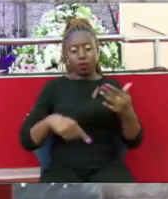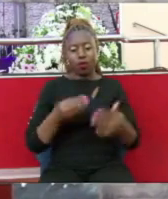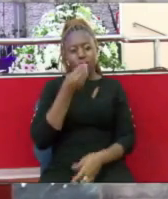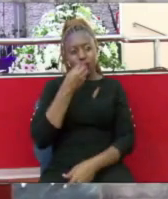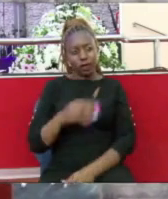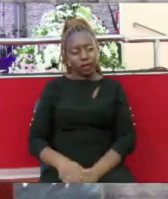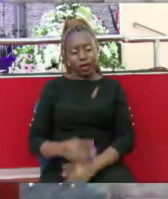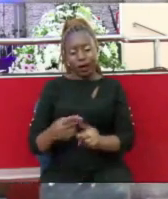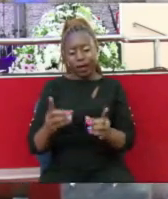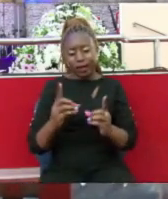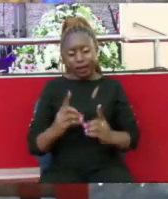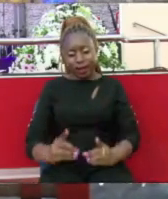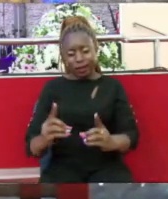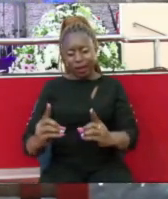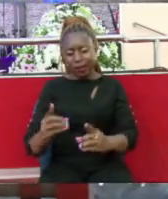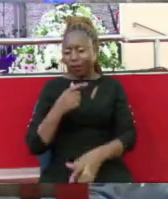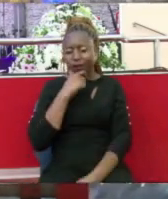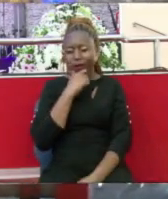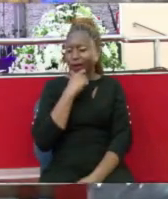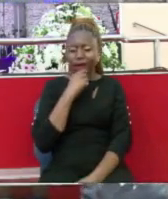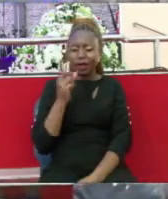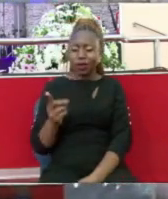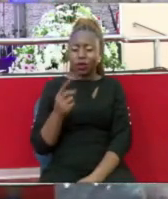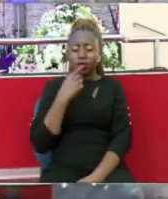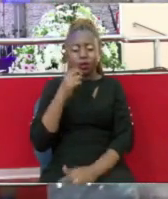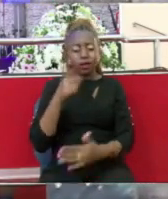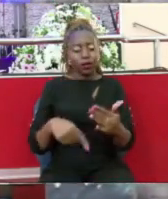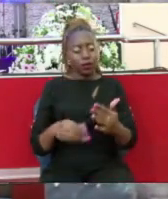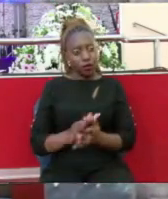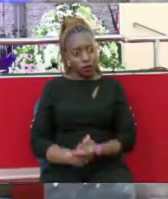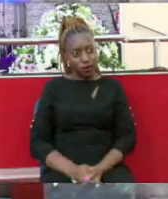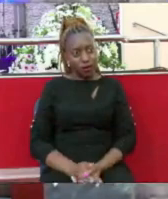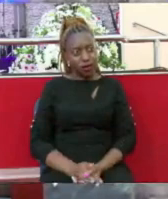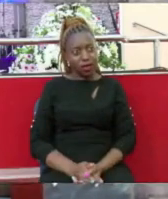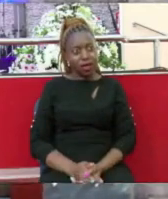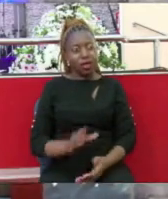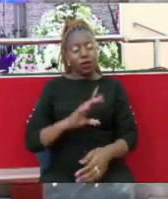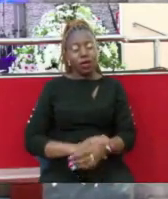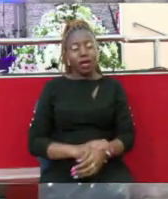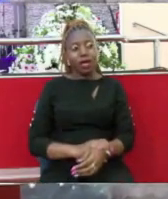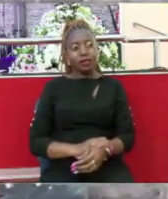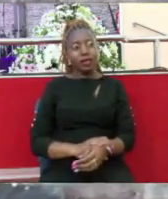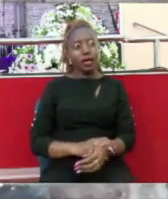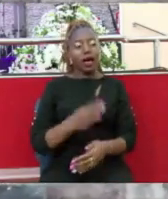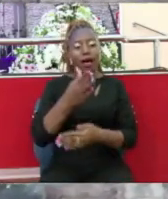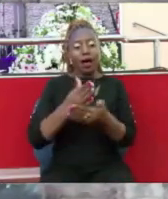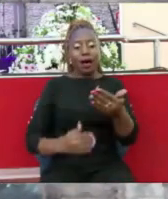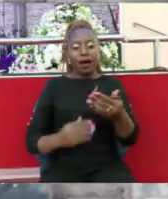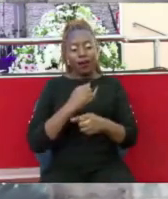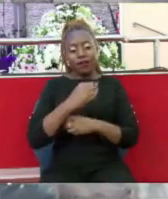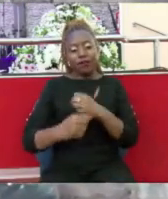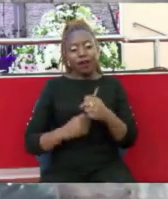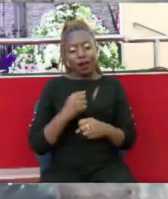are you talking about? Yesu wasemani. It will take a half year's wages. Itagharimu nusu mwaka ajira